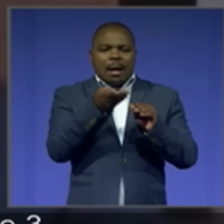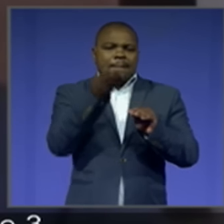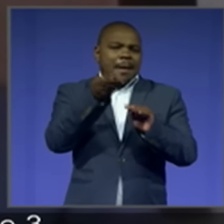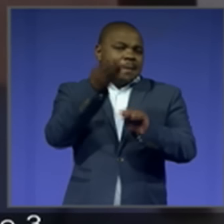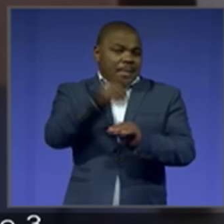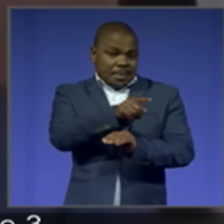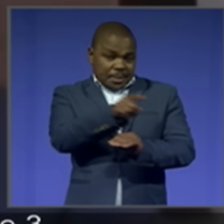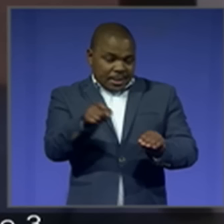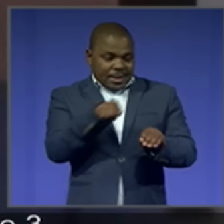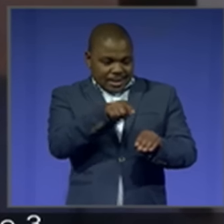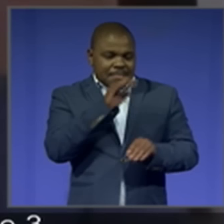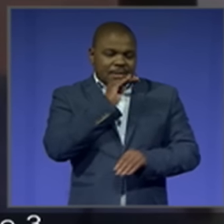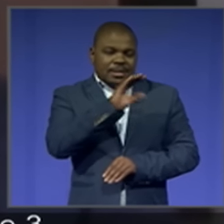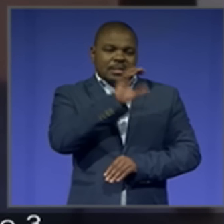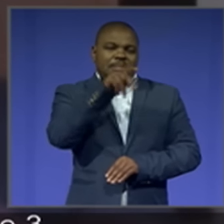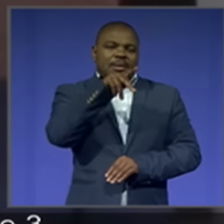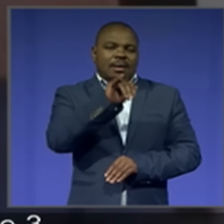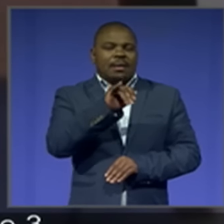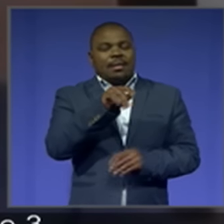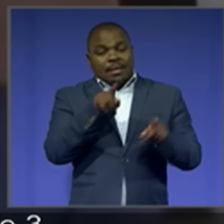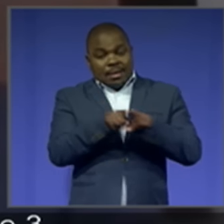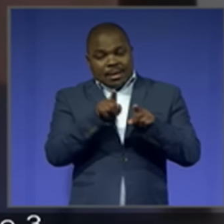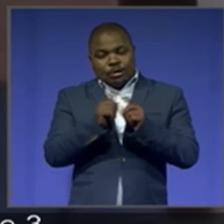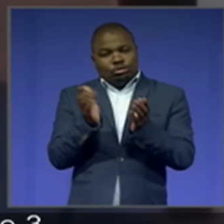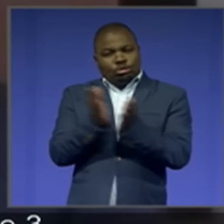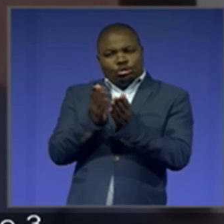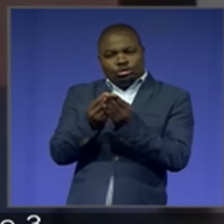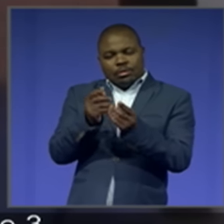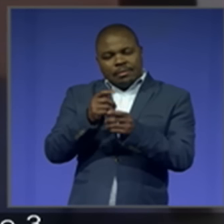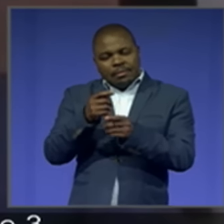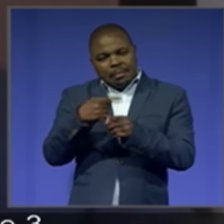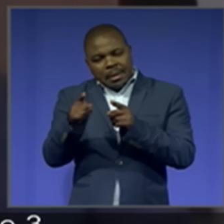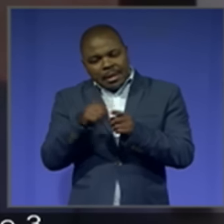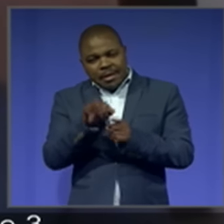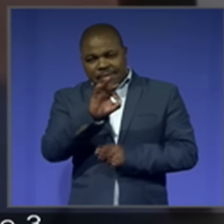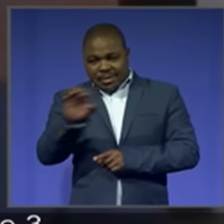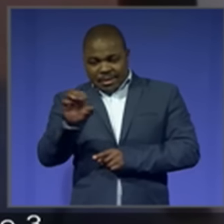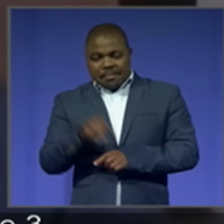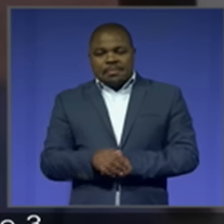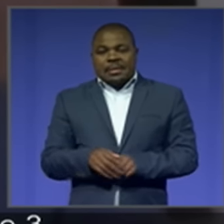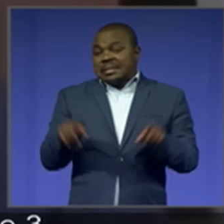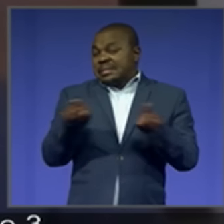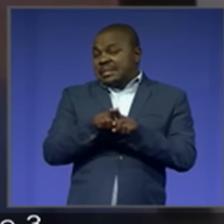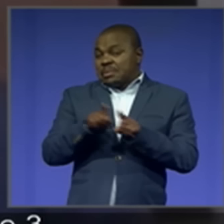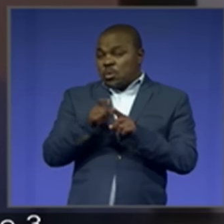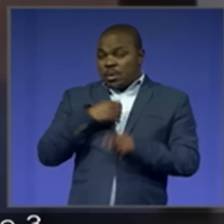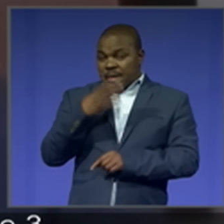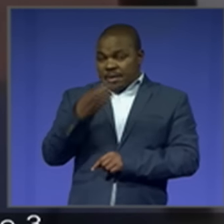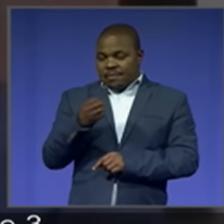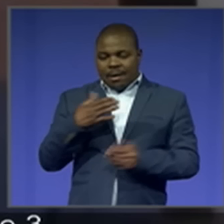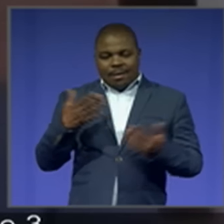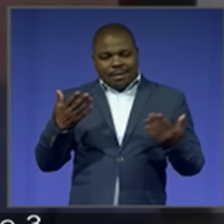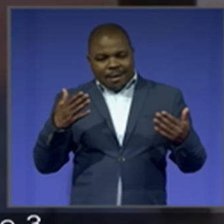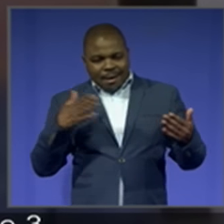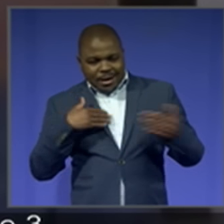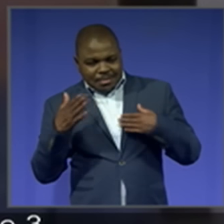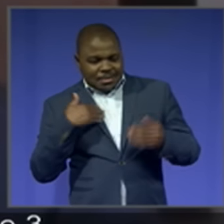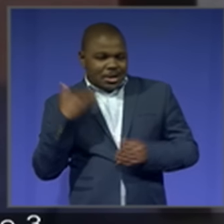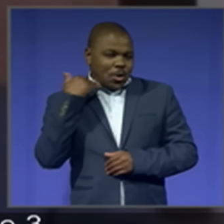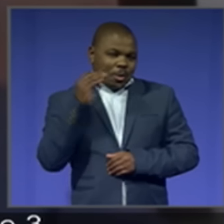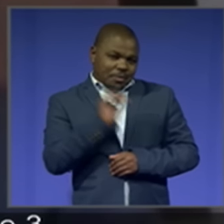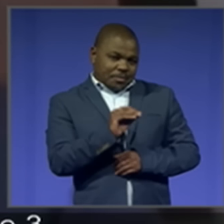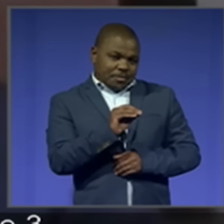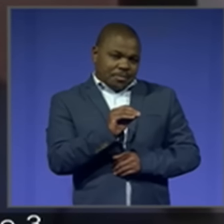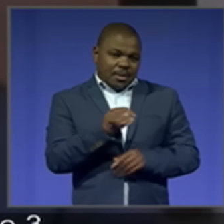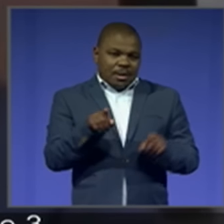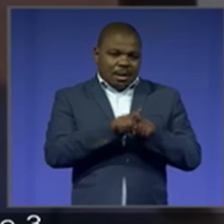di-groceries, o isa bana dikolong. Hape ka lehlakore le lengwe o tlo fumana hore re na le ntho tsena tse re di bitsang di-administration costs,